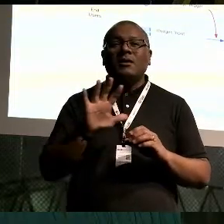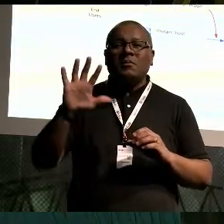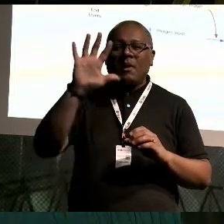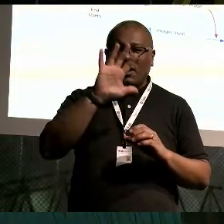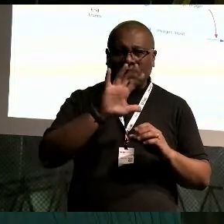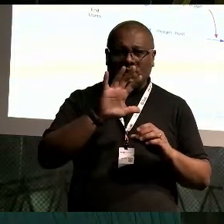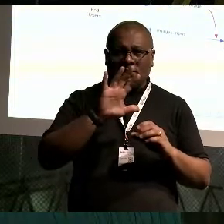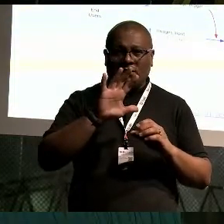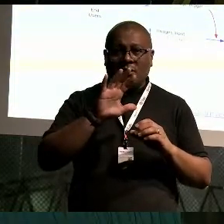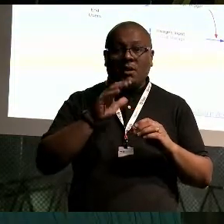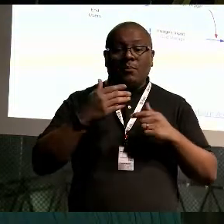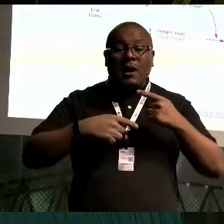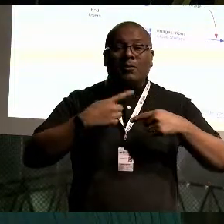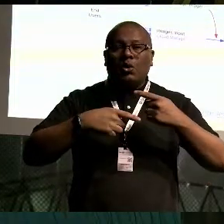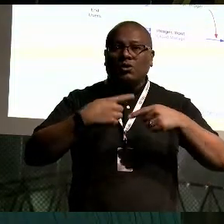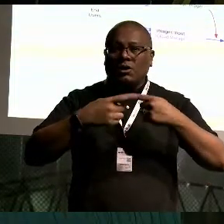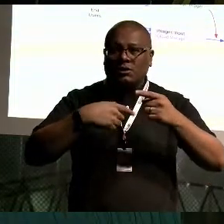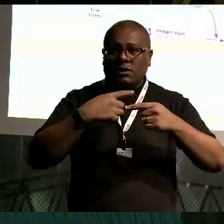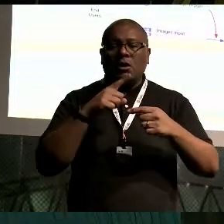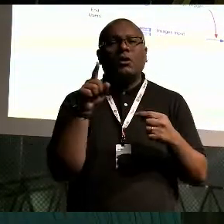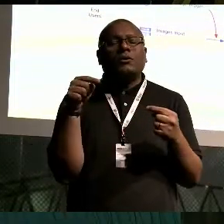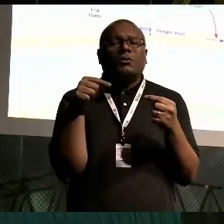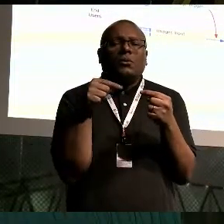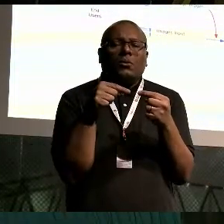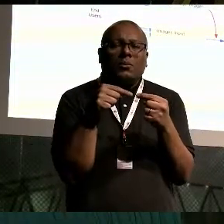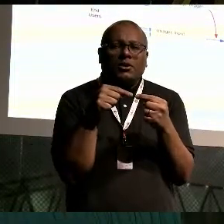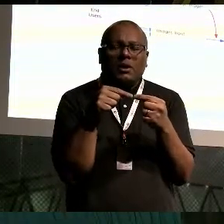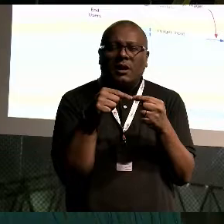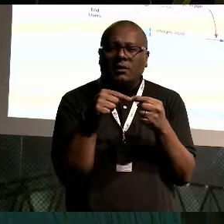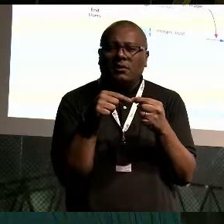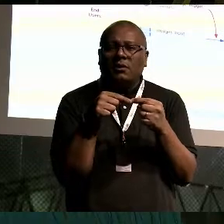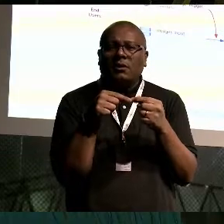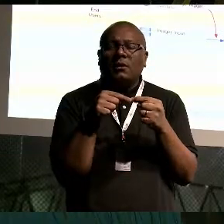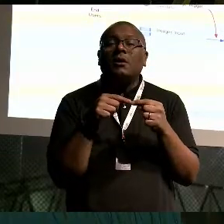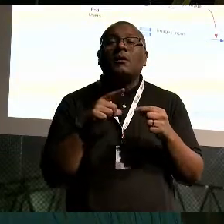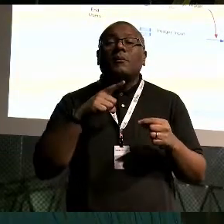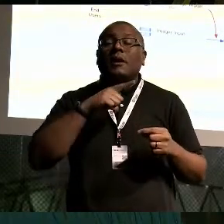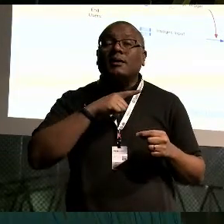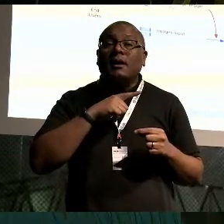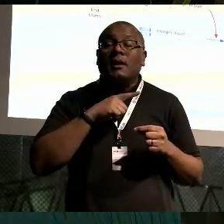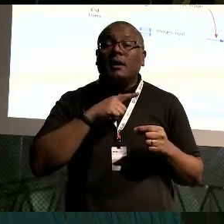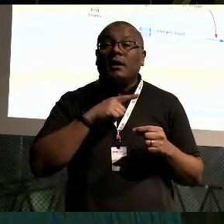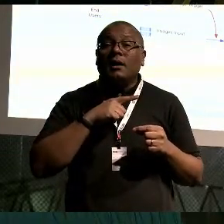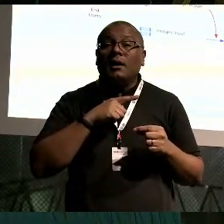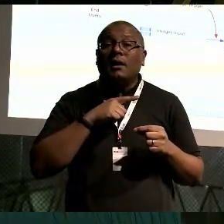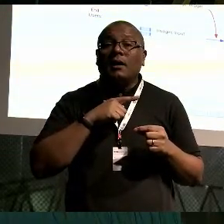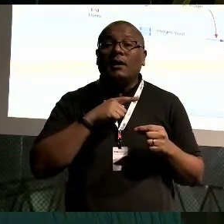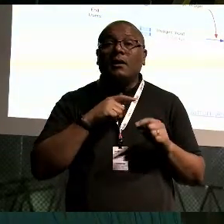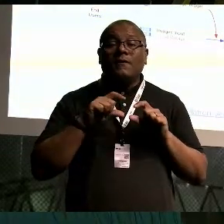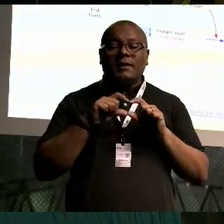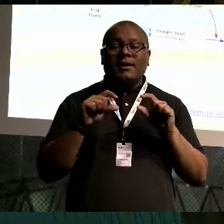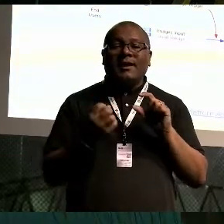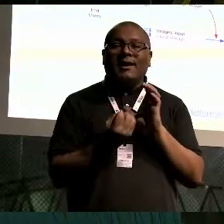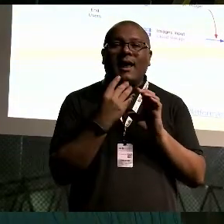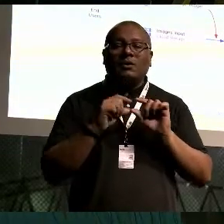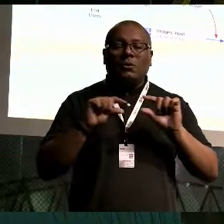certain size. And finally, watermarker takes the resized image and takes the labels from this function